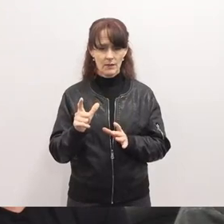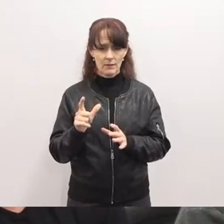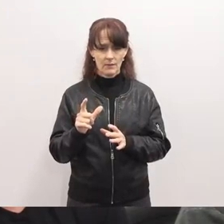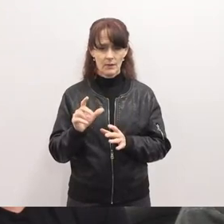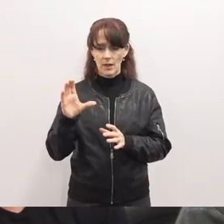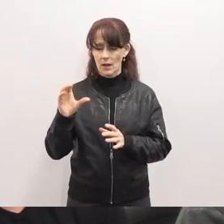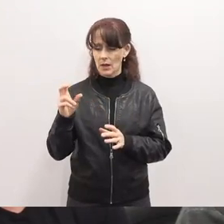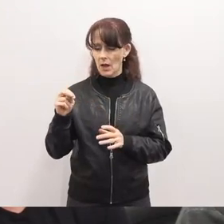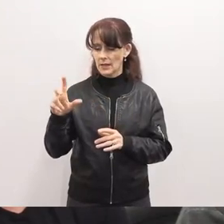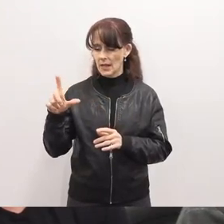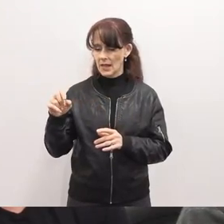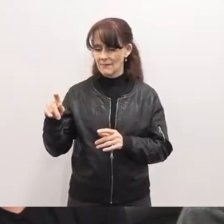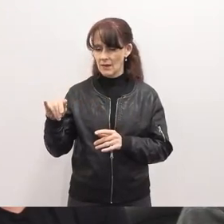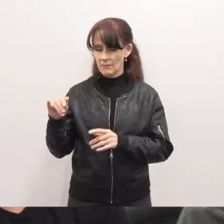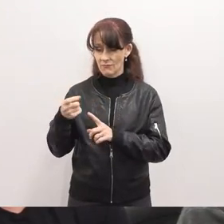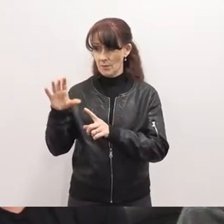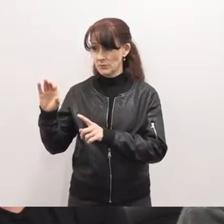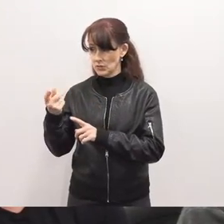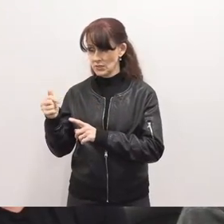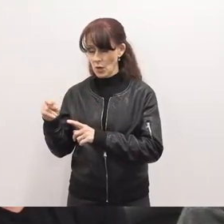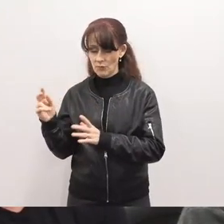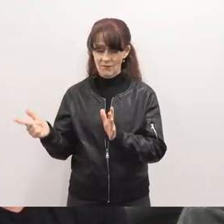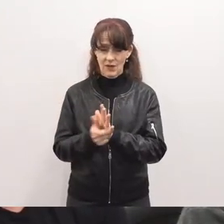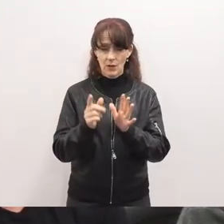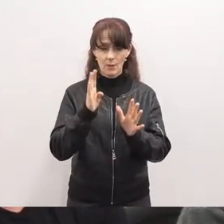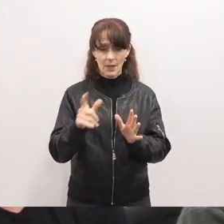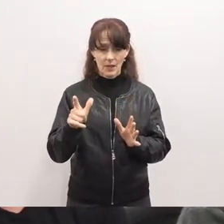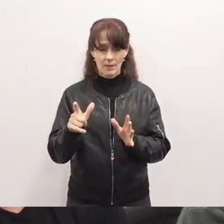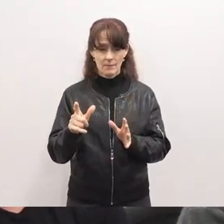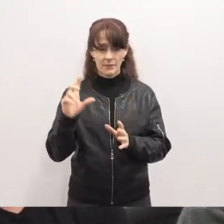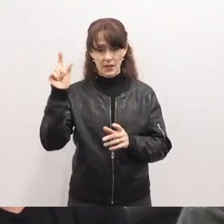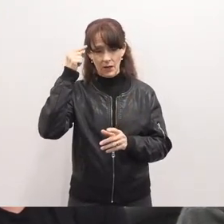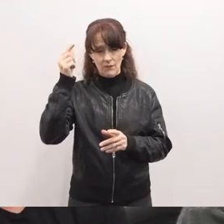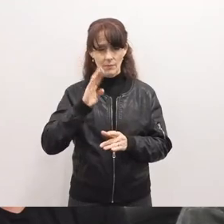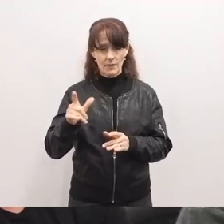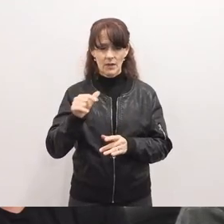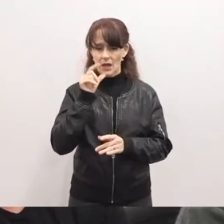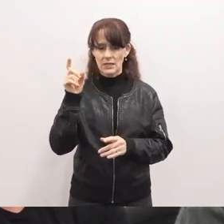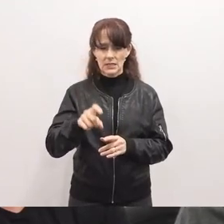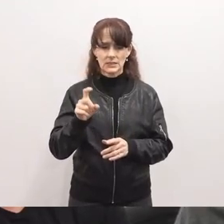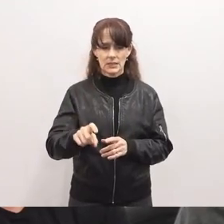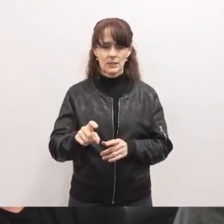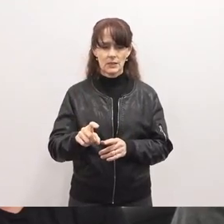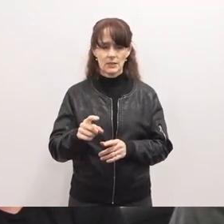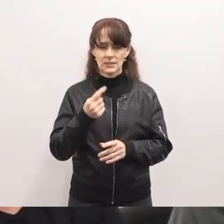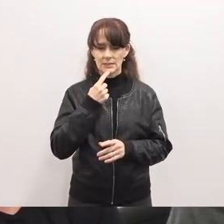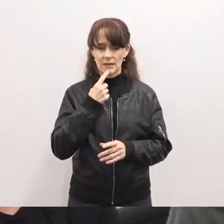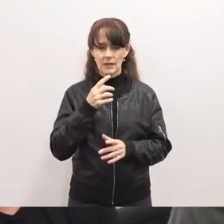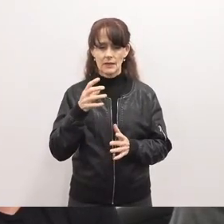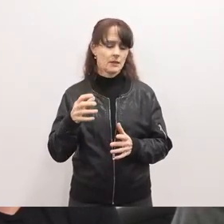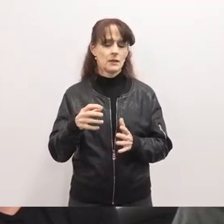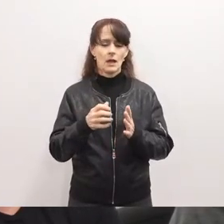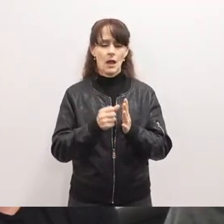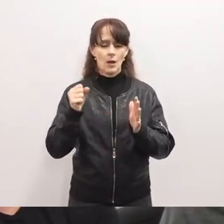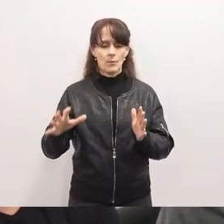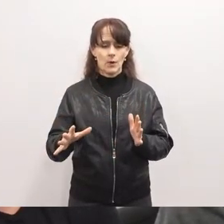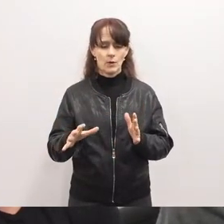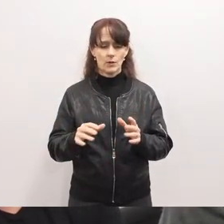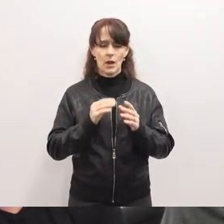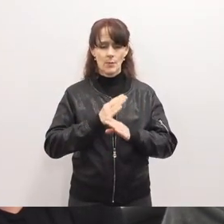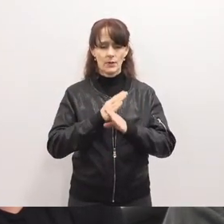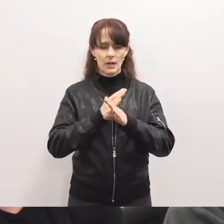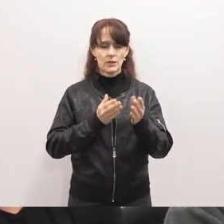Leiva from Chino. And in his veto message, Governor Brown called the bill unnecessary, noting that abortions are a long protected